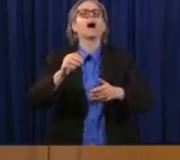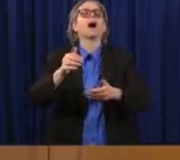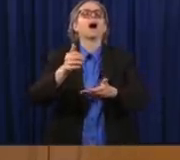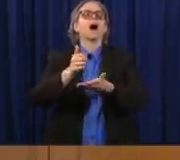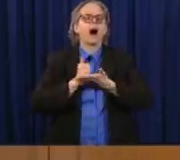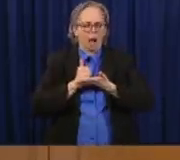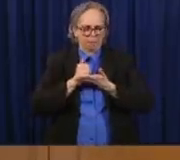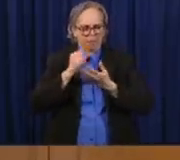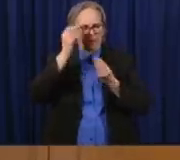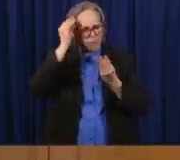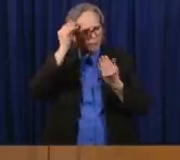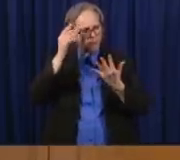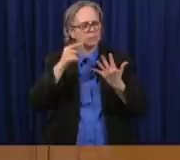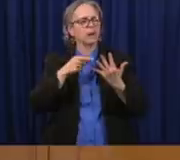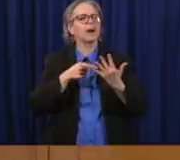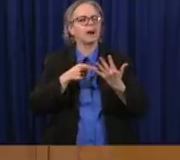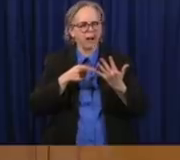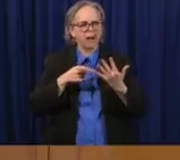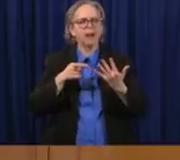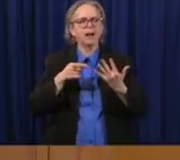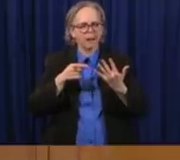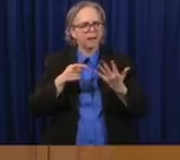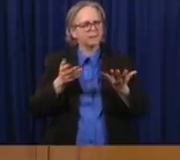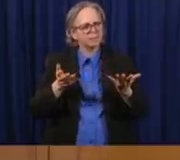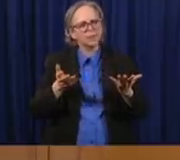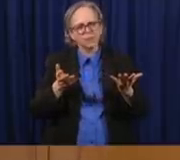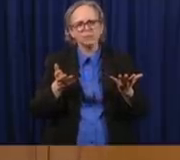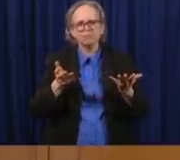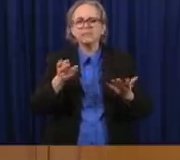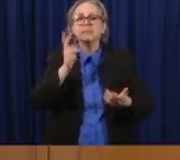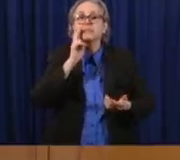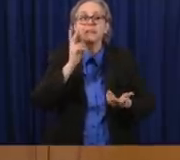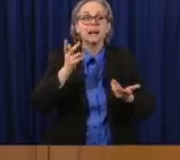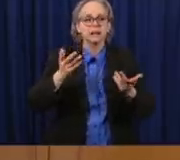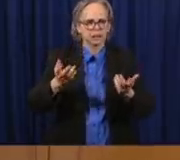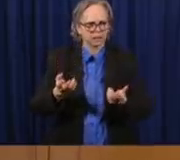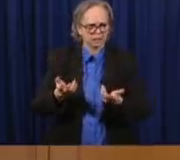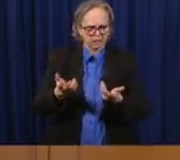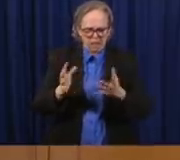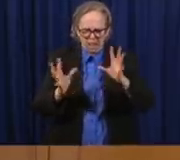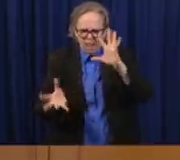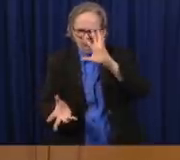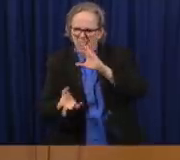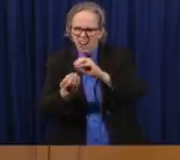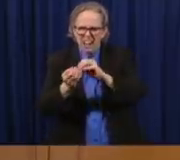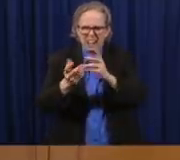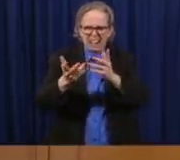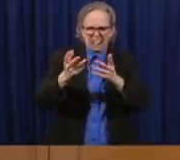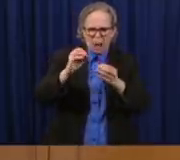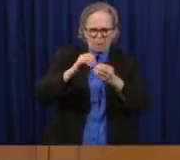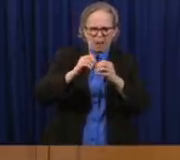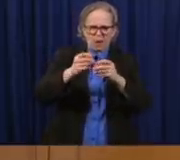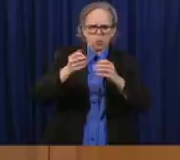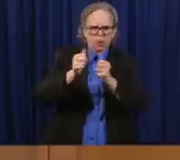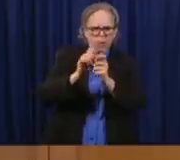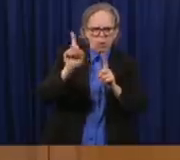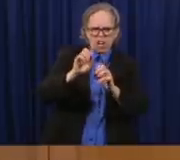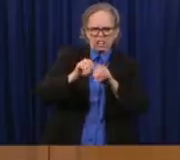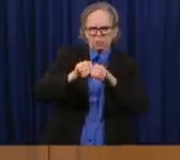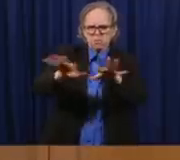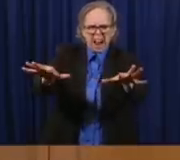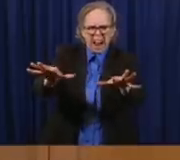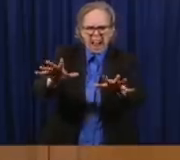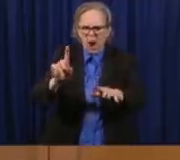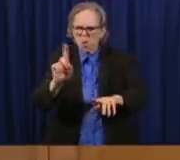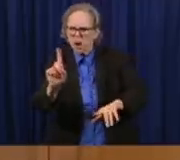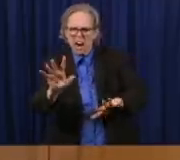things like, how prevalent is it in our population? That goes back to the study we're hoping to do here in the next few weeks. Though these are answers no